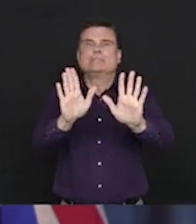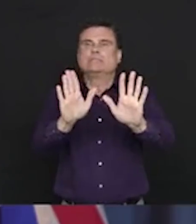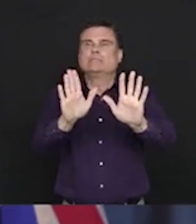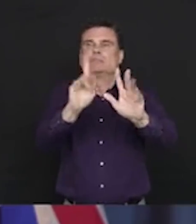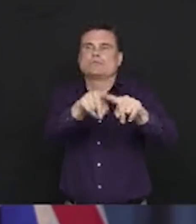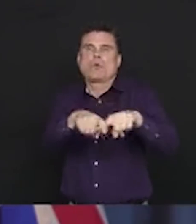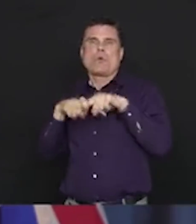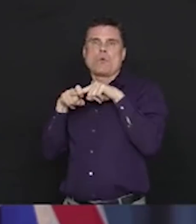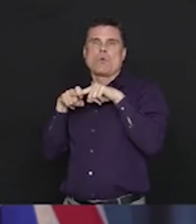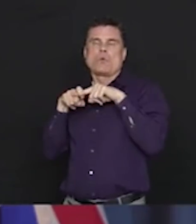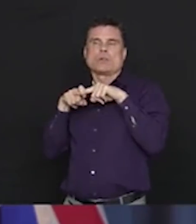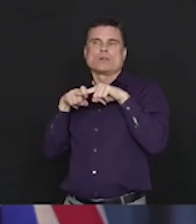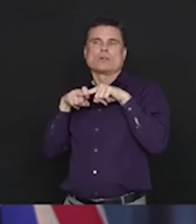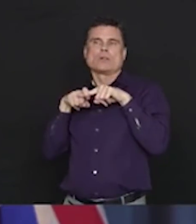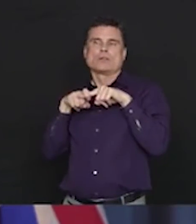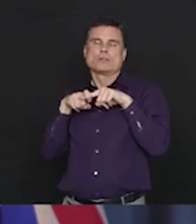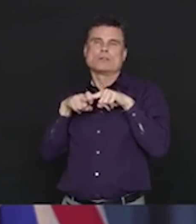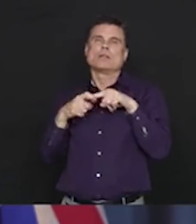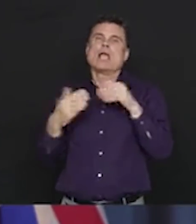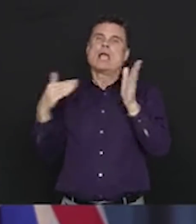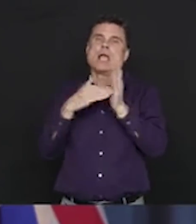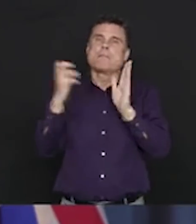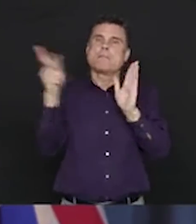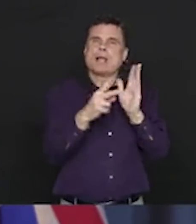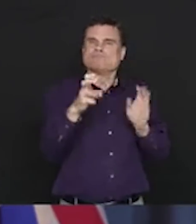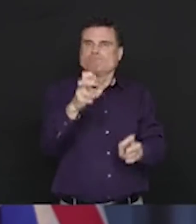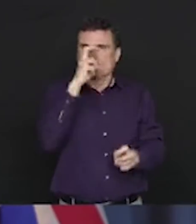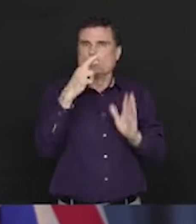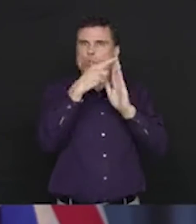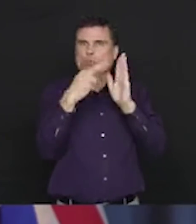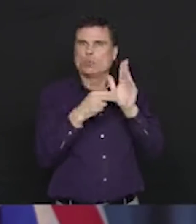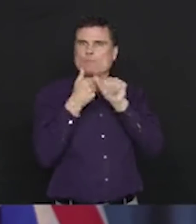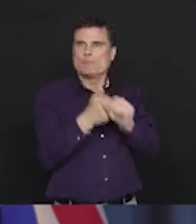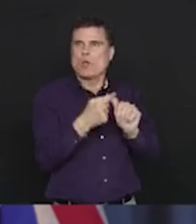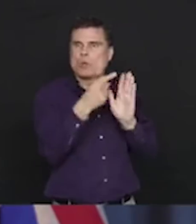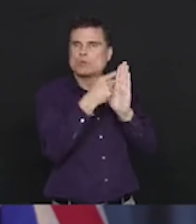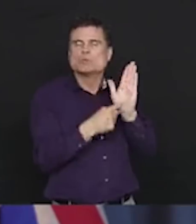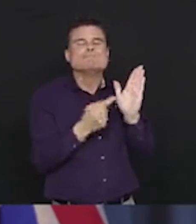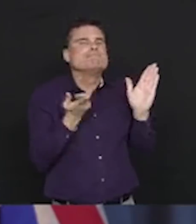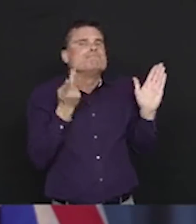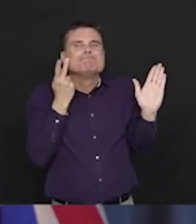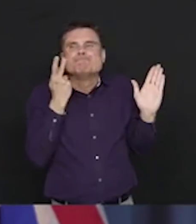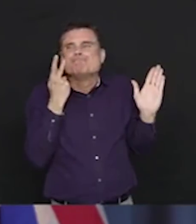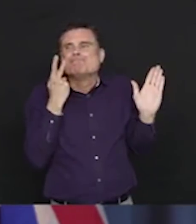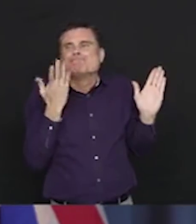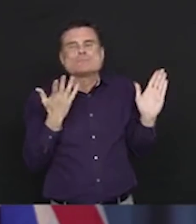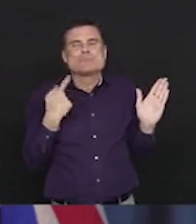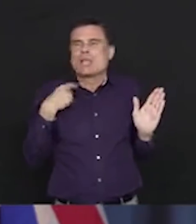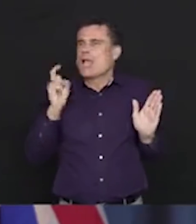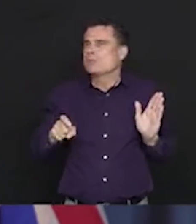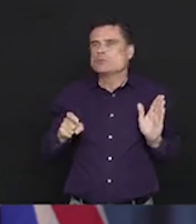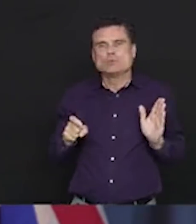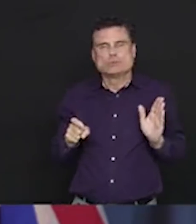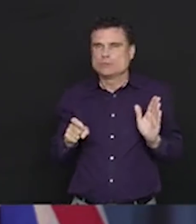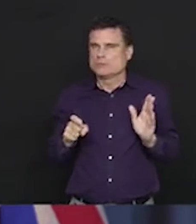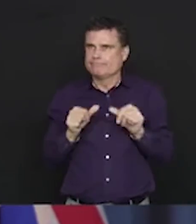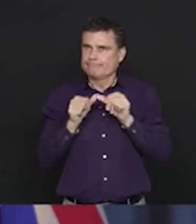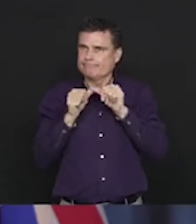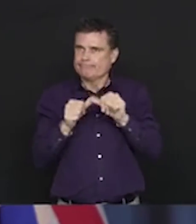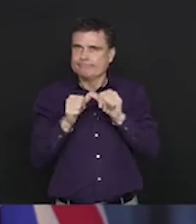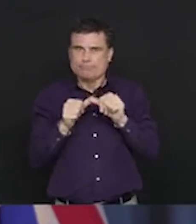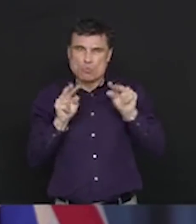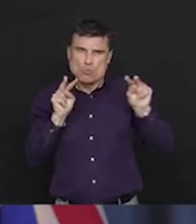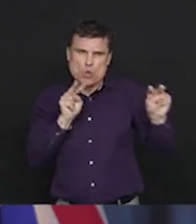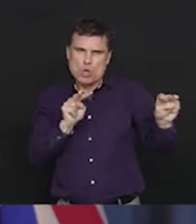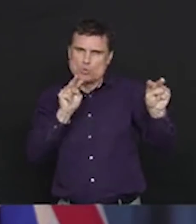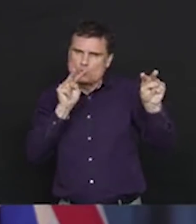public health follow-up of anybody in the community again. We'll be doing testing on a different strategy again when we're in that place.